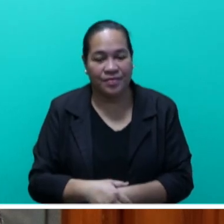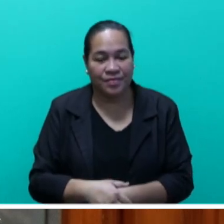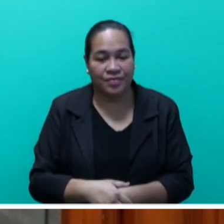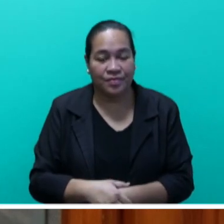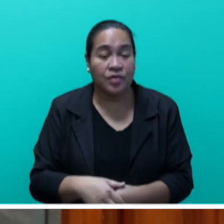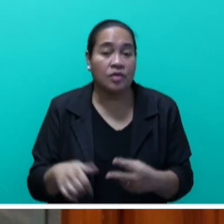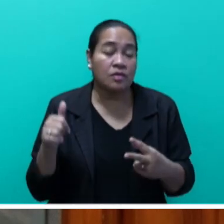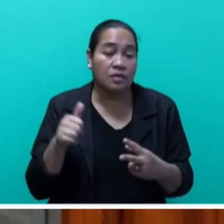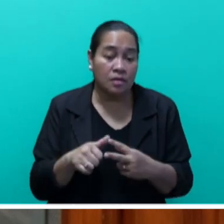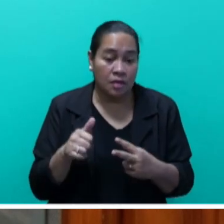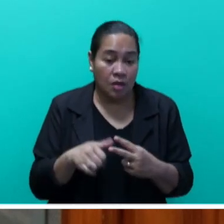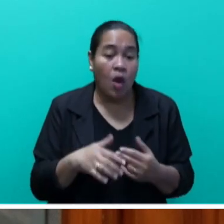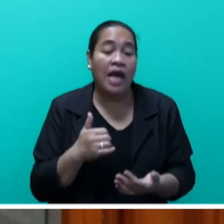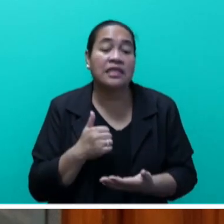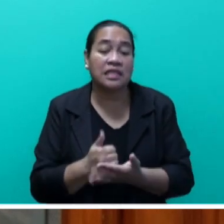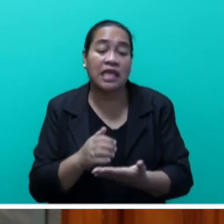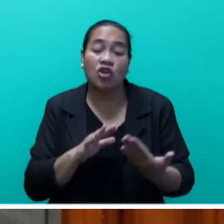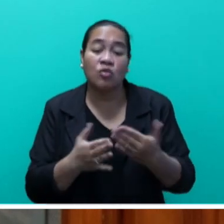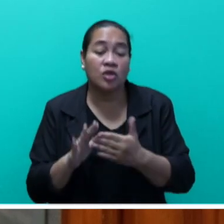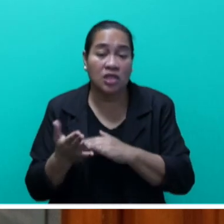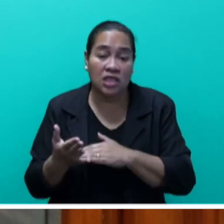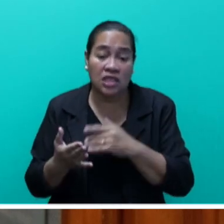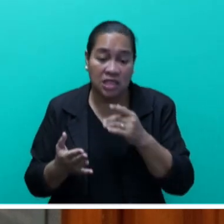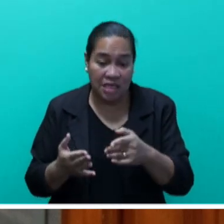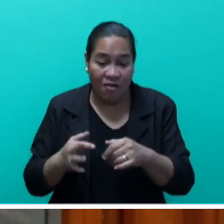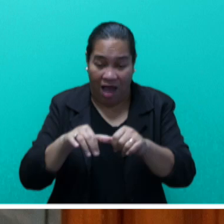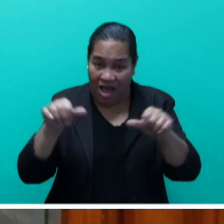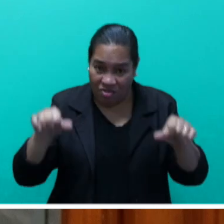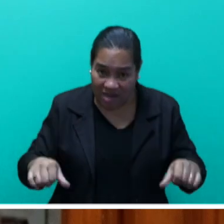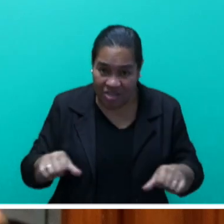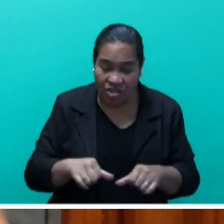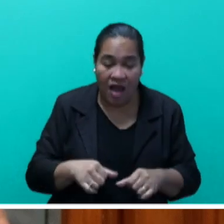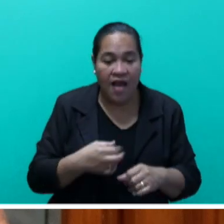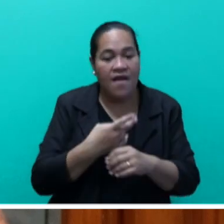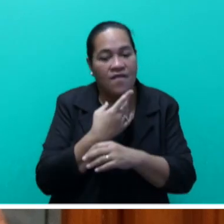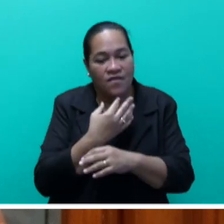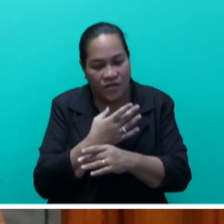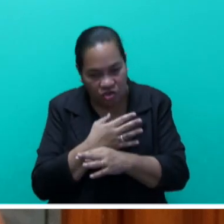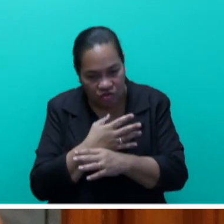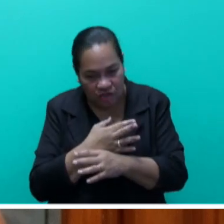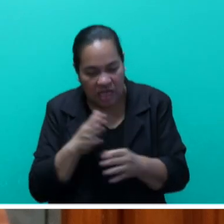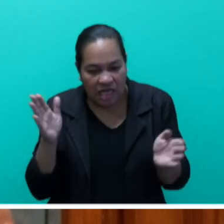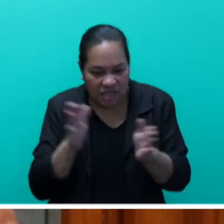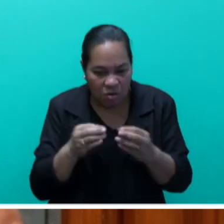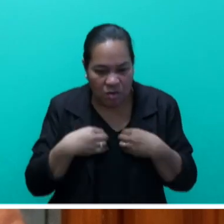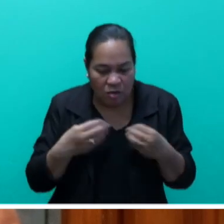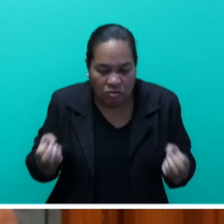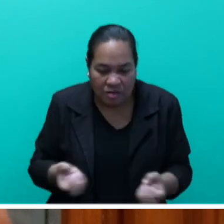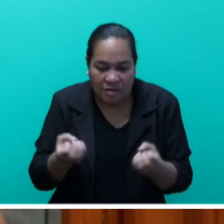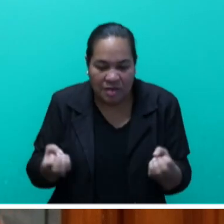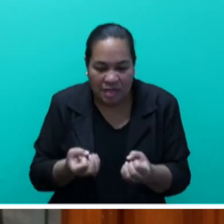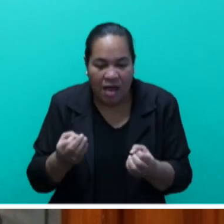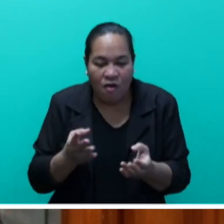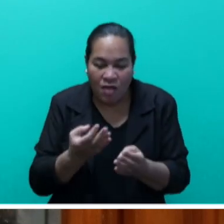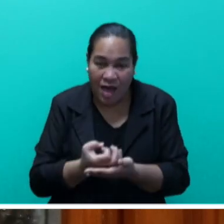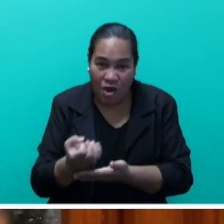Mr. Speaker, sir, assisting our communities in sectors such as agriculture, fisheries and small business to stimulate local economies and